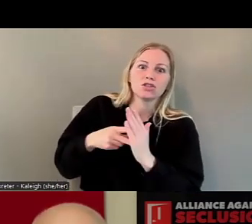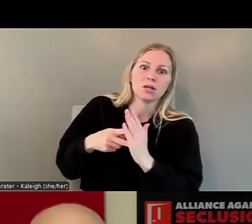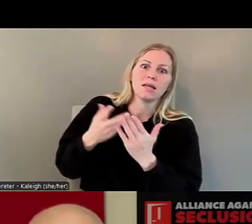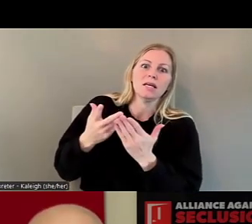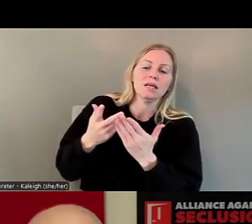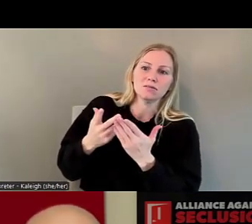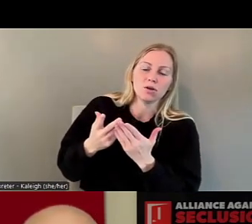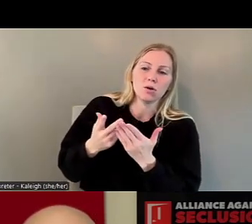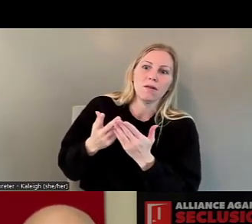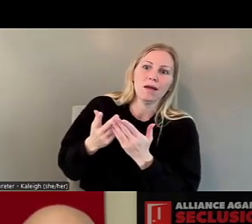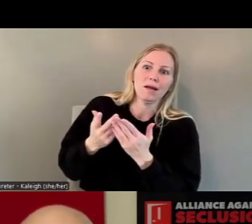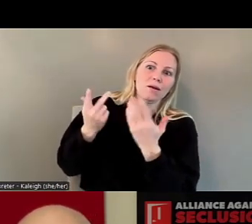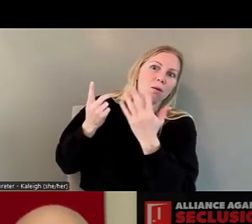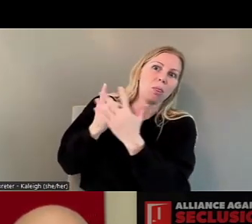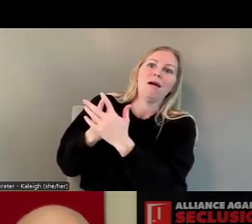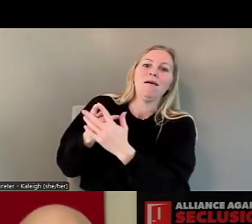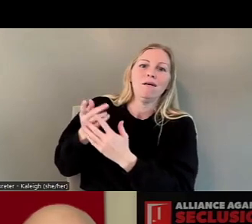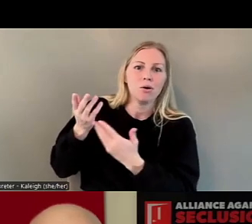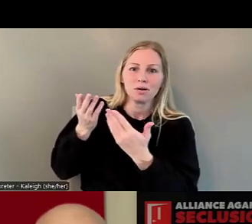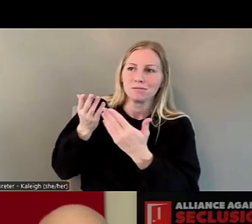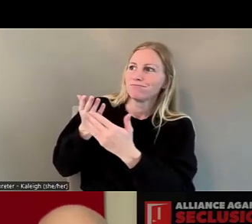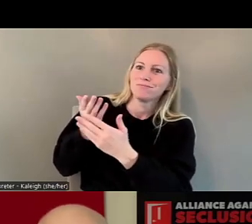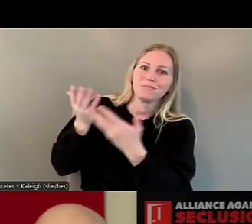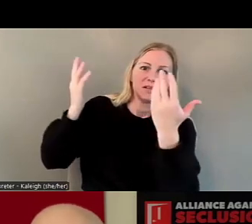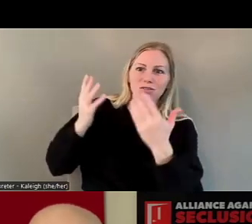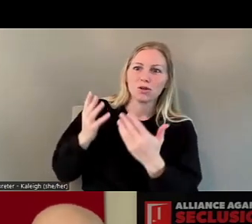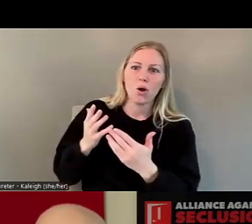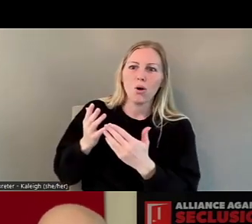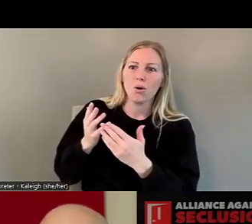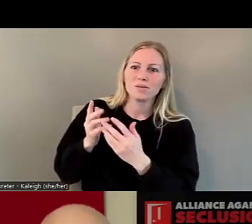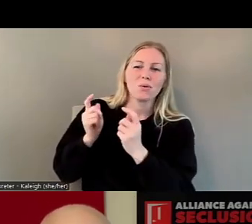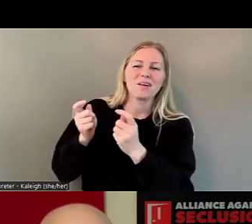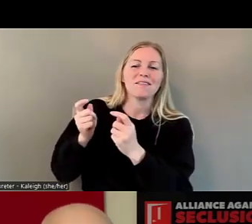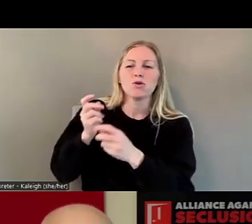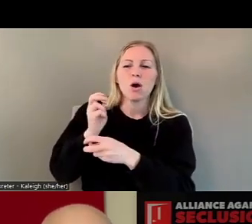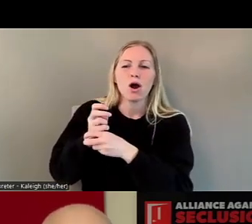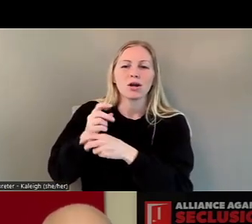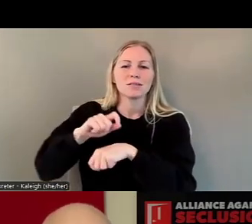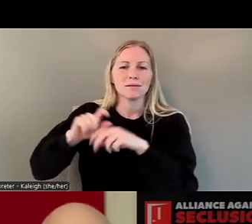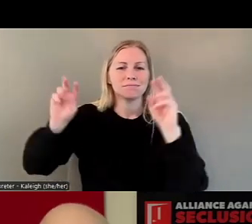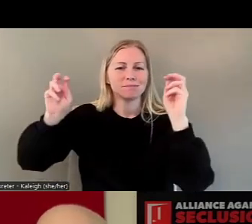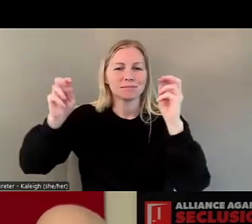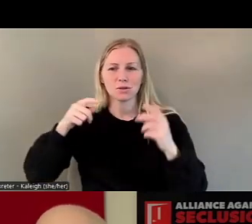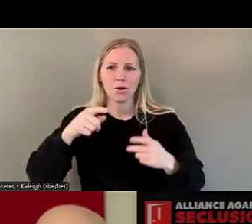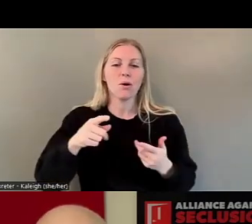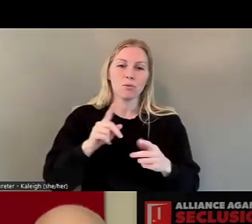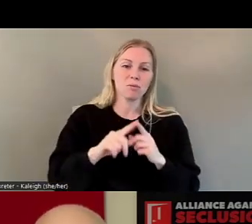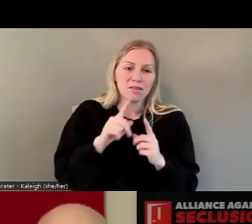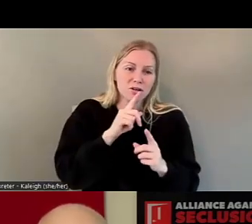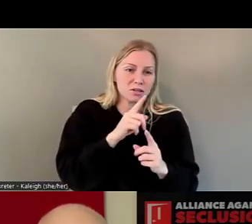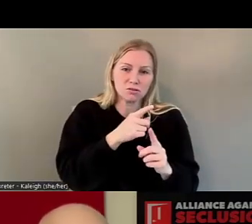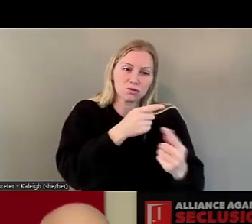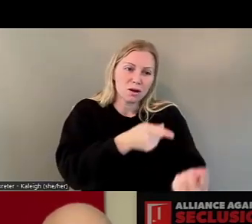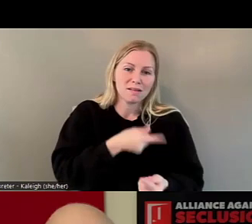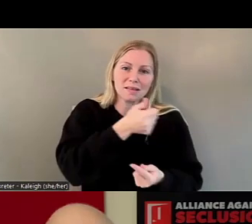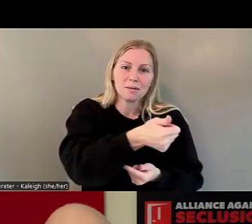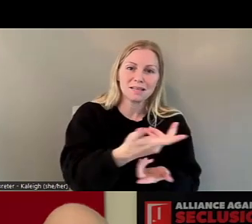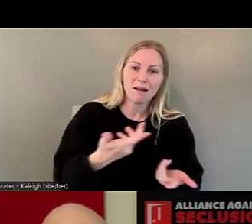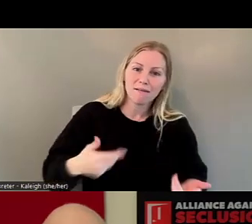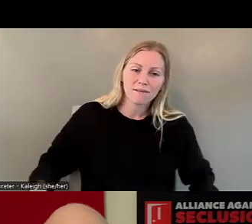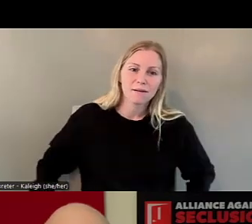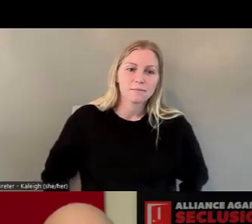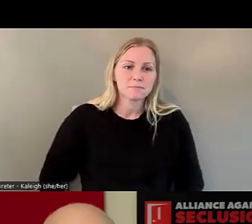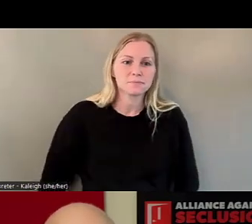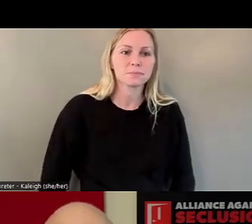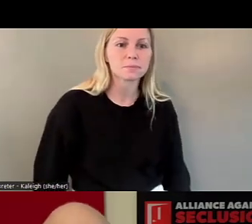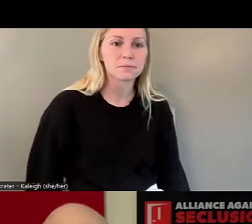time. Talk a little bit about behaviorism because it's a very common approach in our schools. Behaviorism is a theory that states that kind of